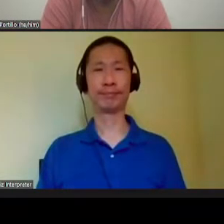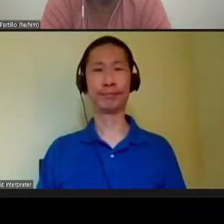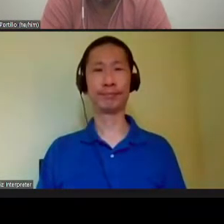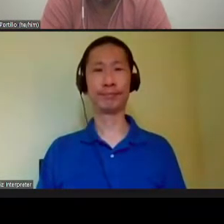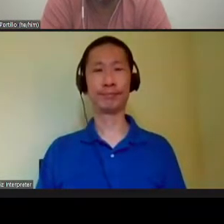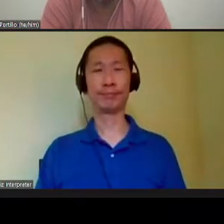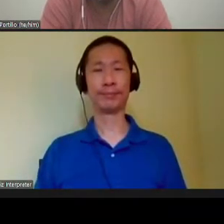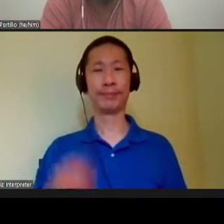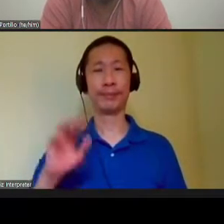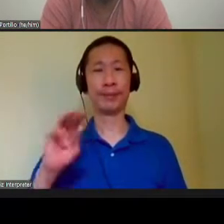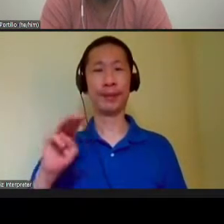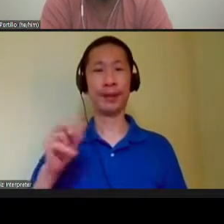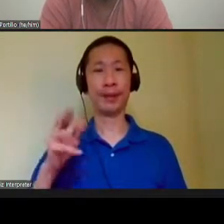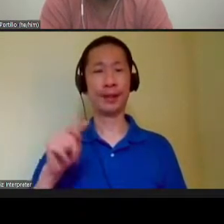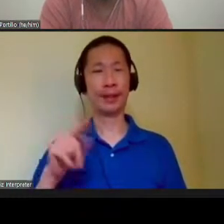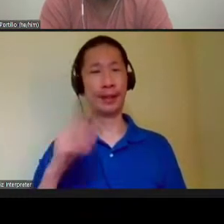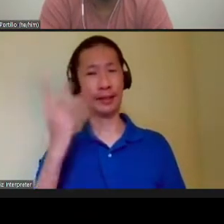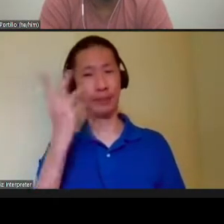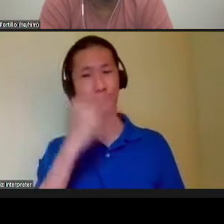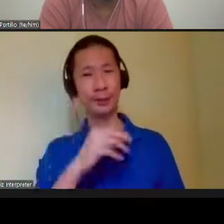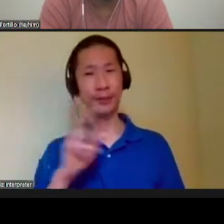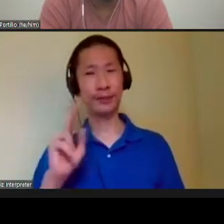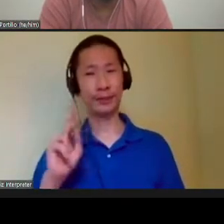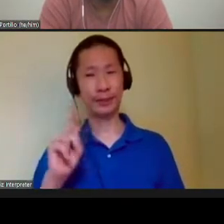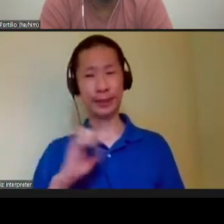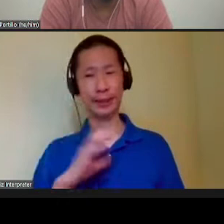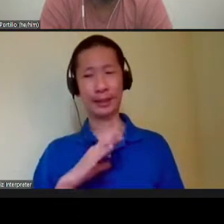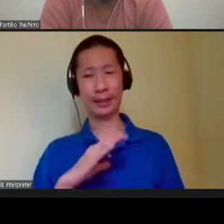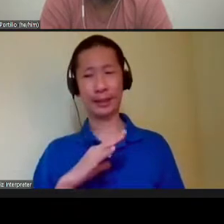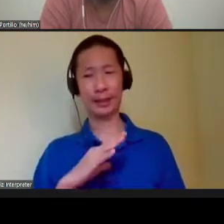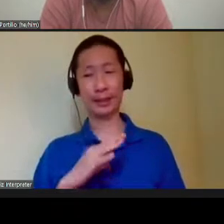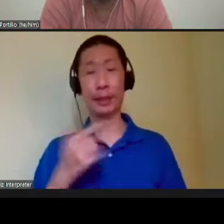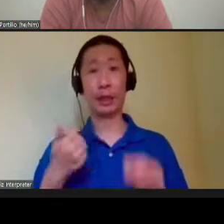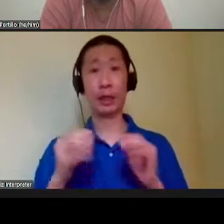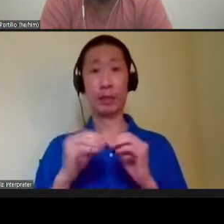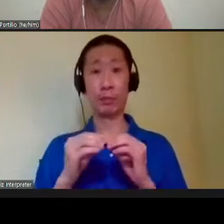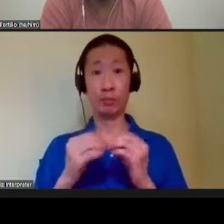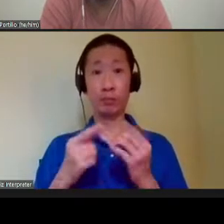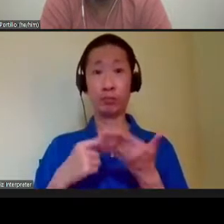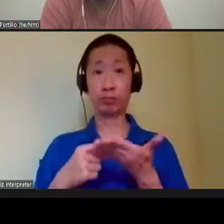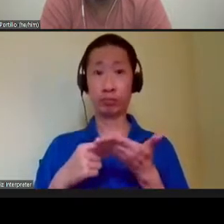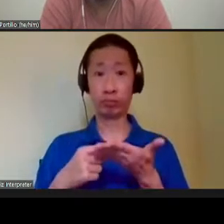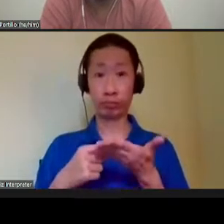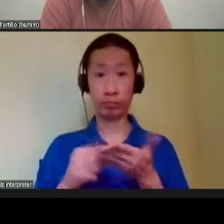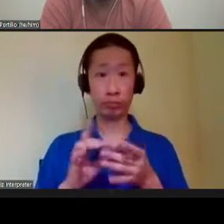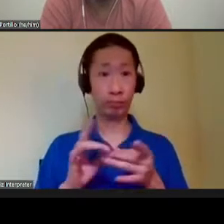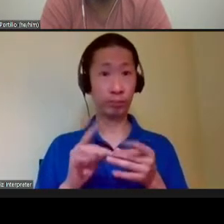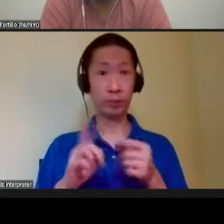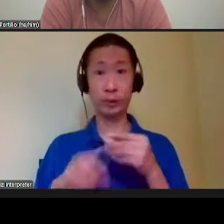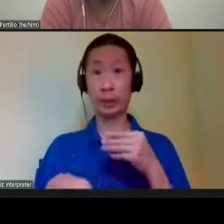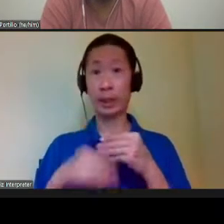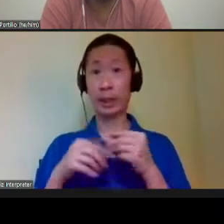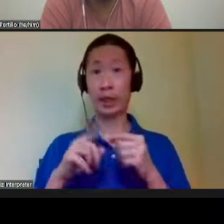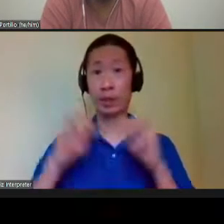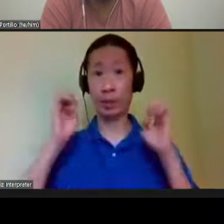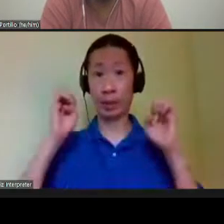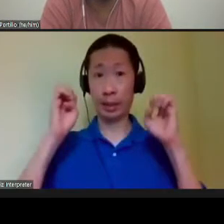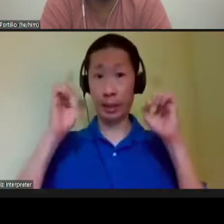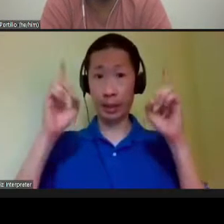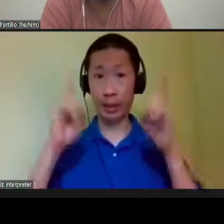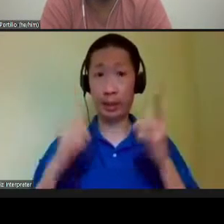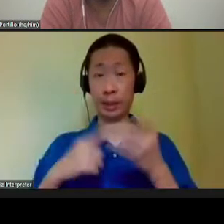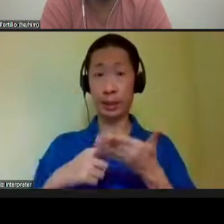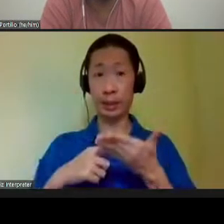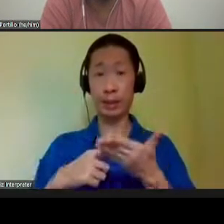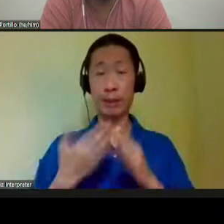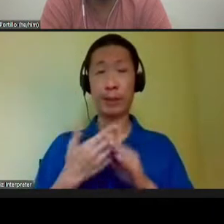Beautiful, beautiful, Kate. Is there anything else anyone wants to add to the education conversation before